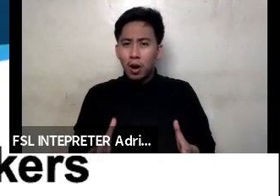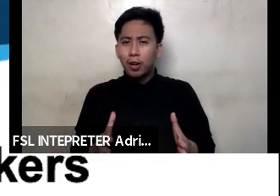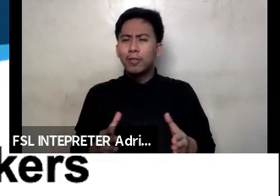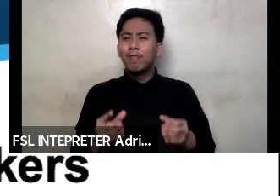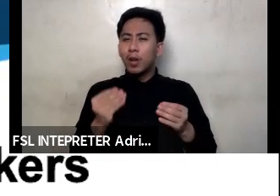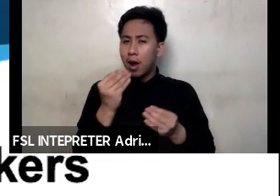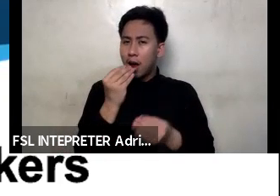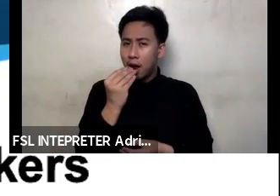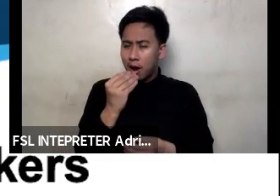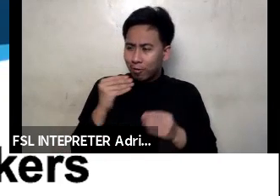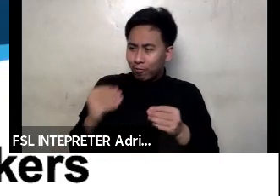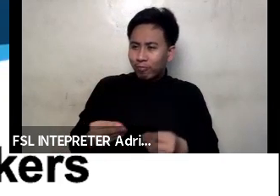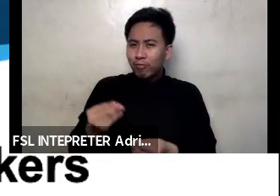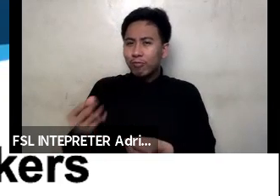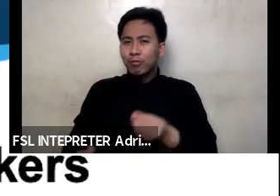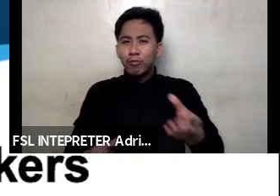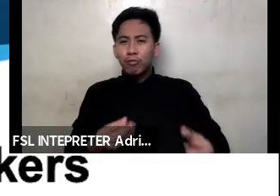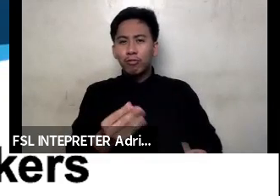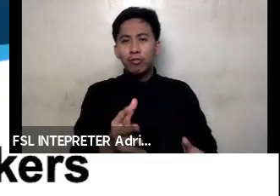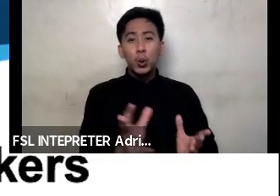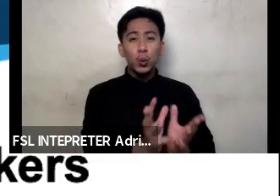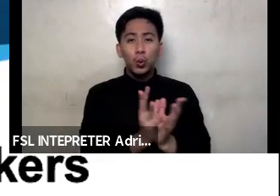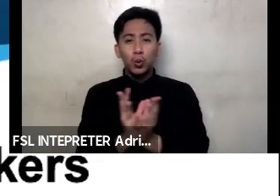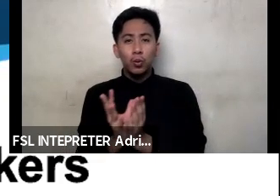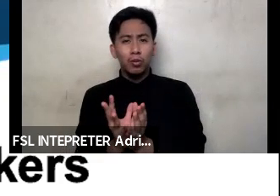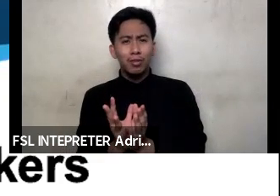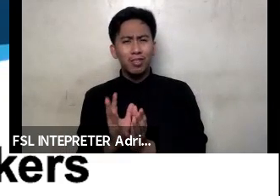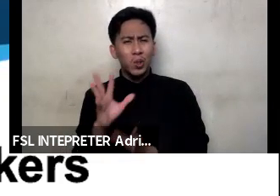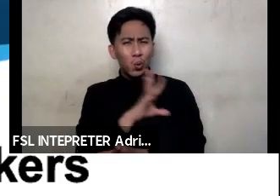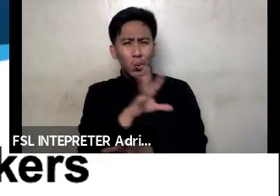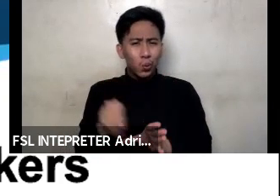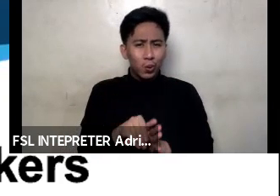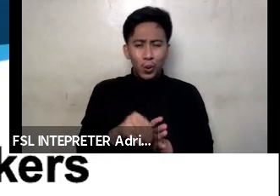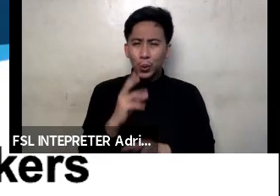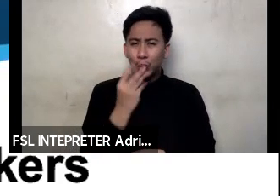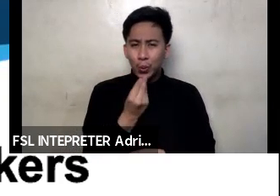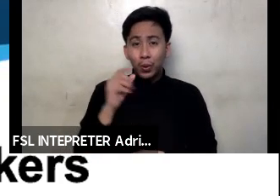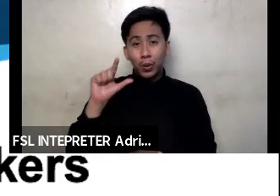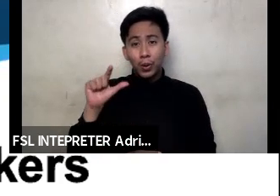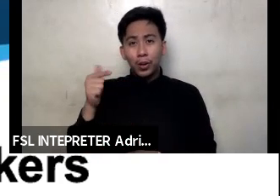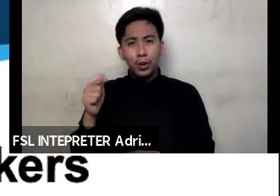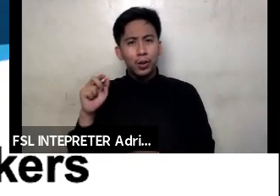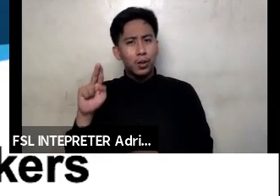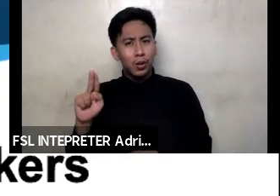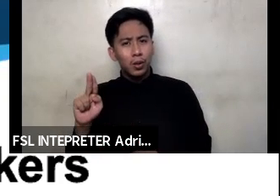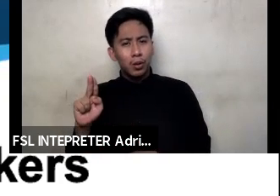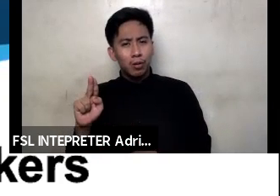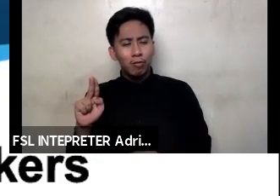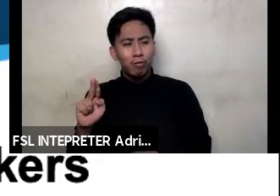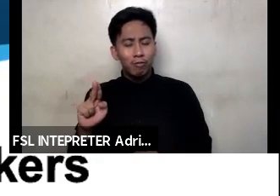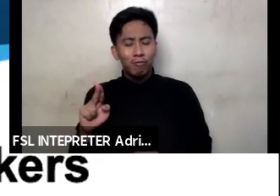equitable services sa komunidad. Katulong po namin yung ng LGU, yung Swilig Family